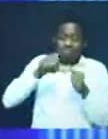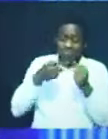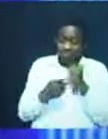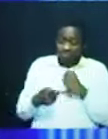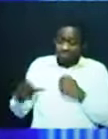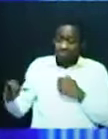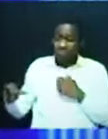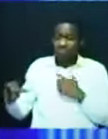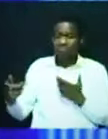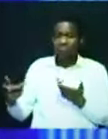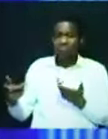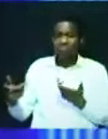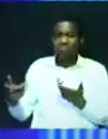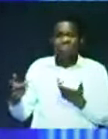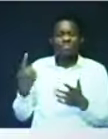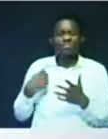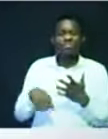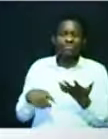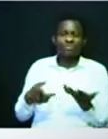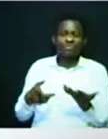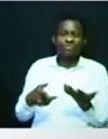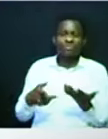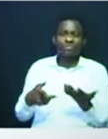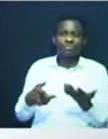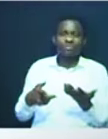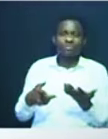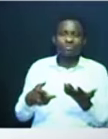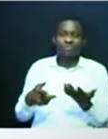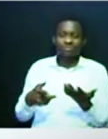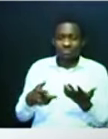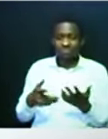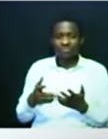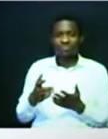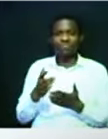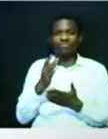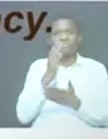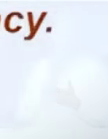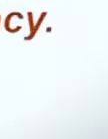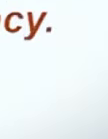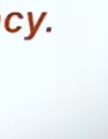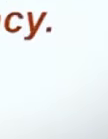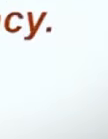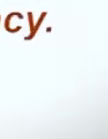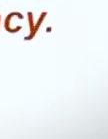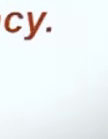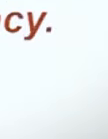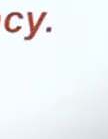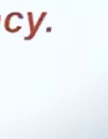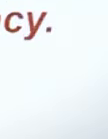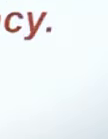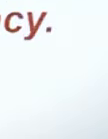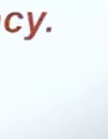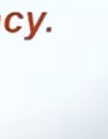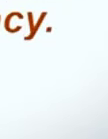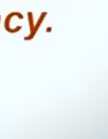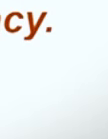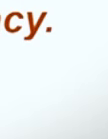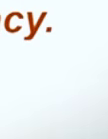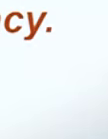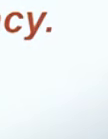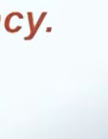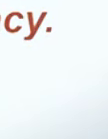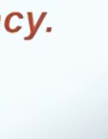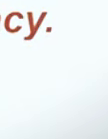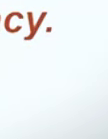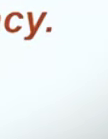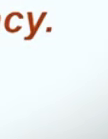inheritance means something that is or may be inherited. Anything that is and may